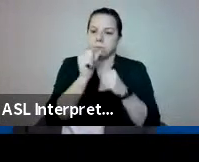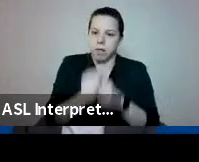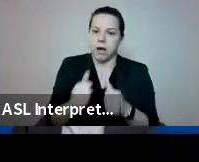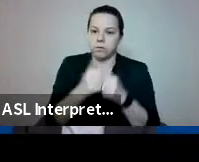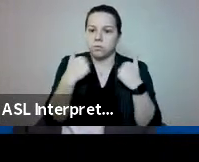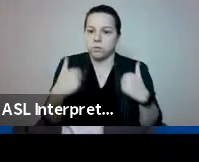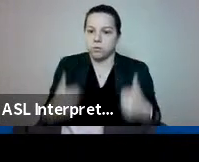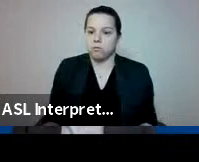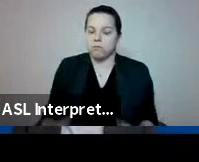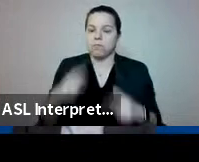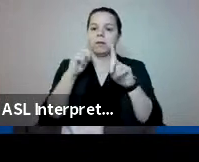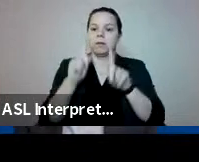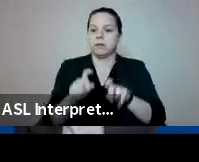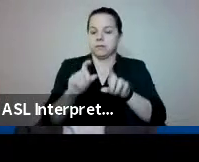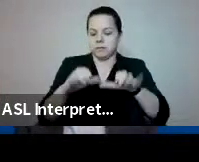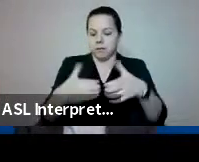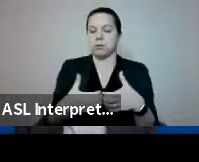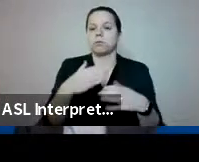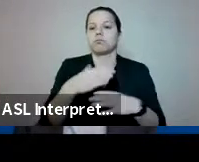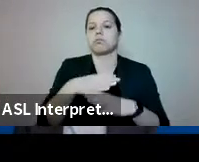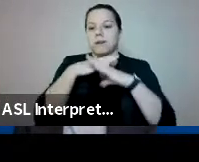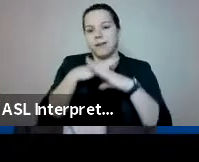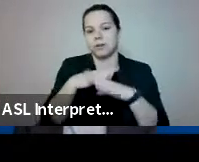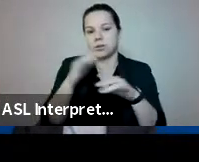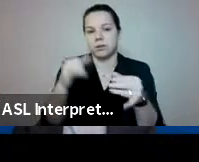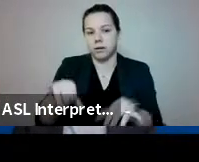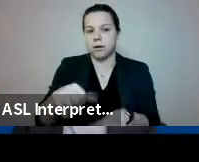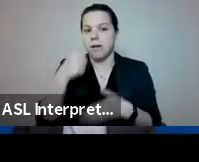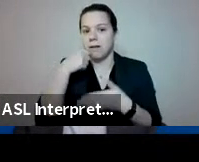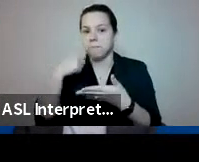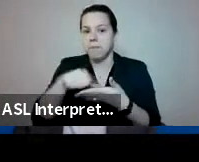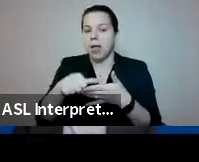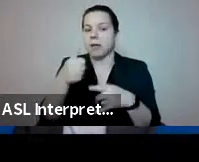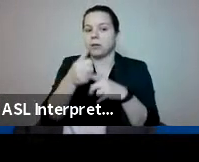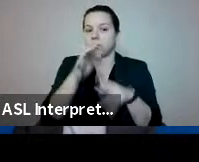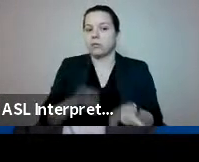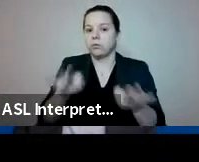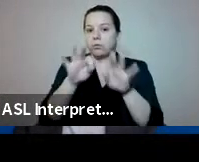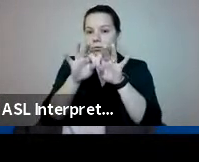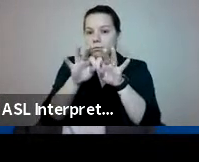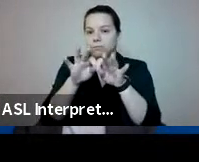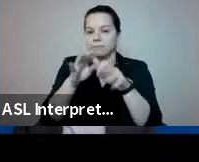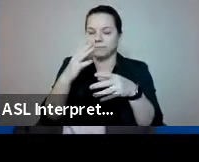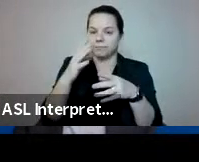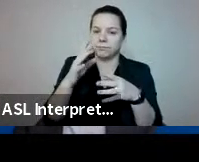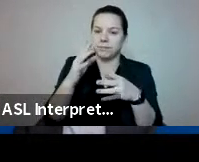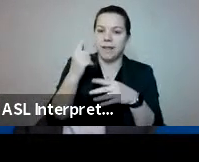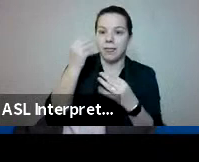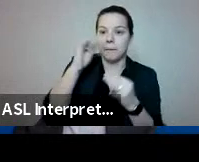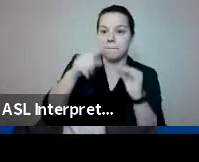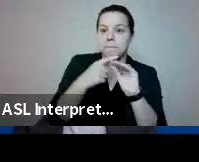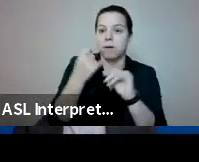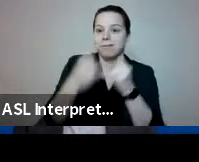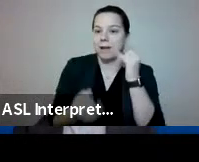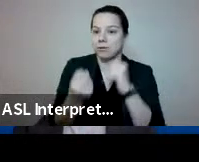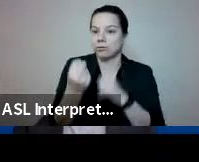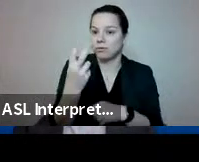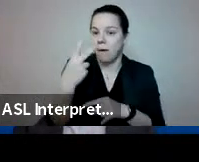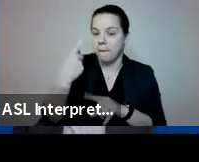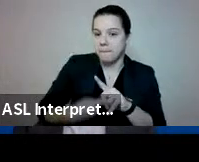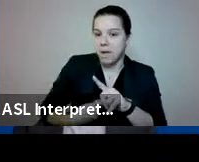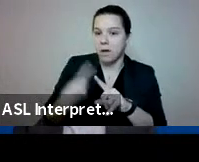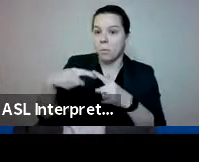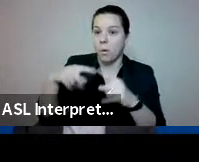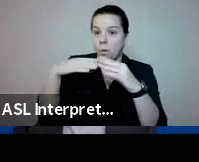subjects protection standards. The mail questionnaire included the key question, thinking about the last 12 months or so, when you are here at